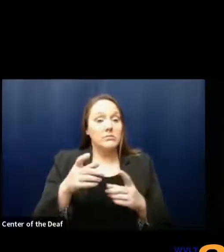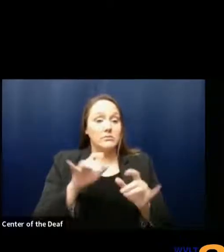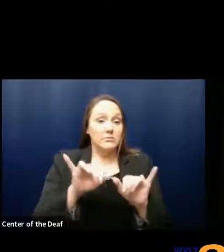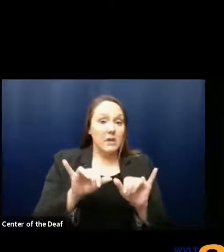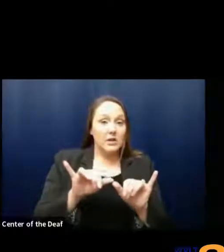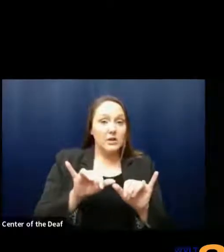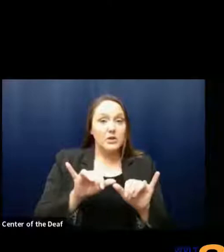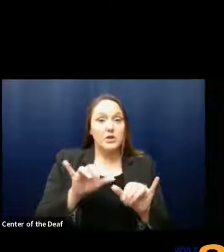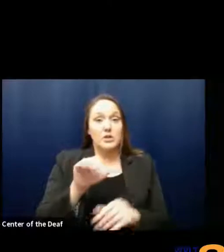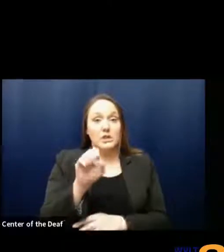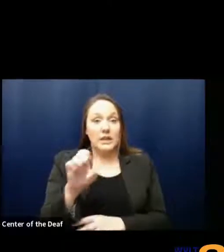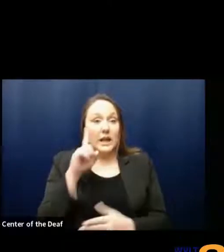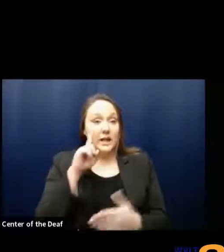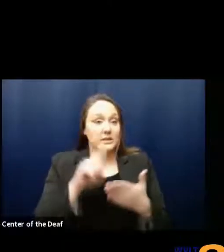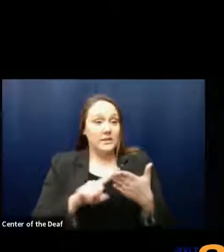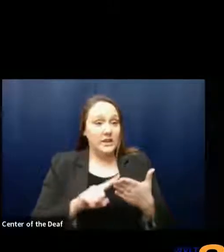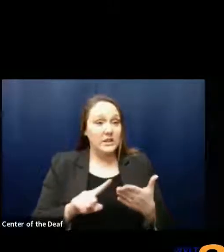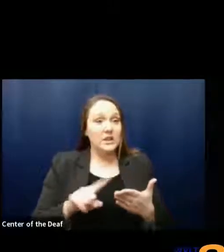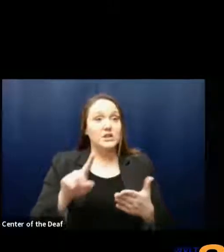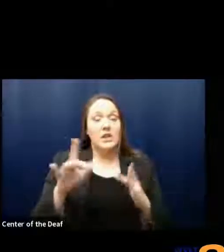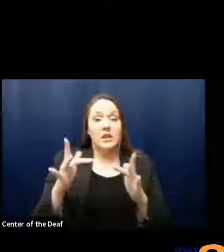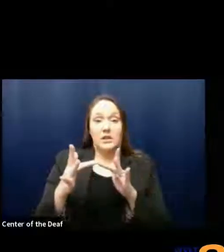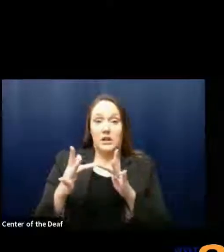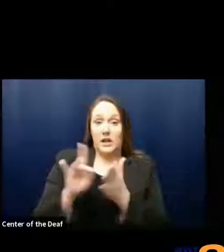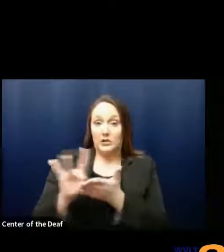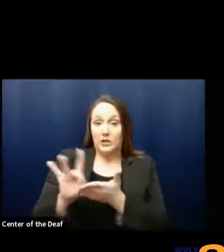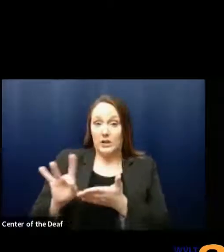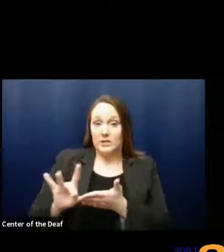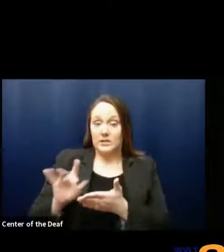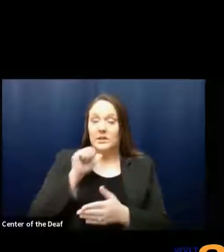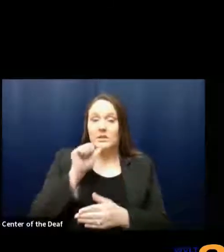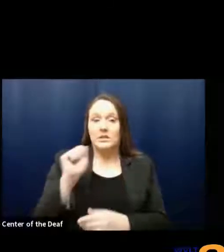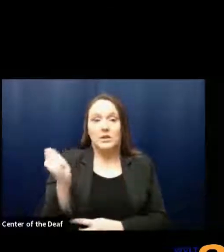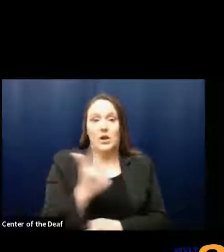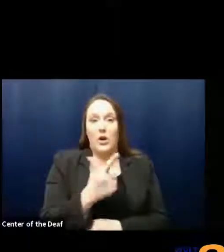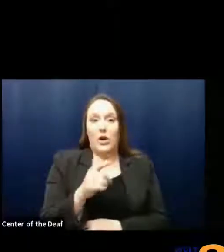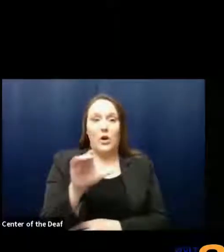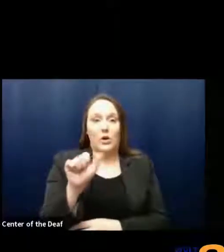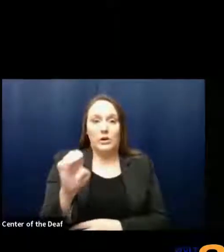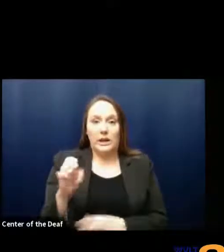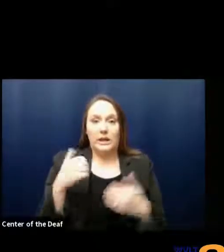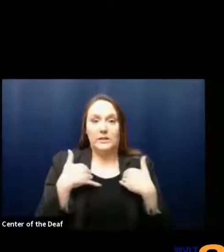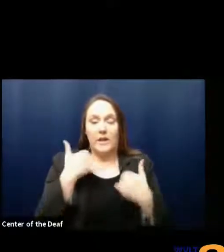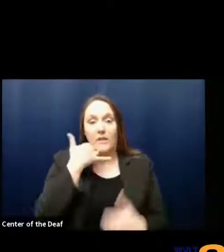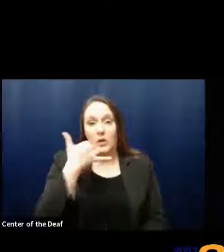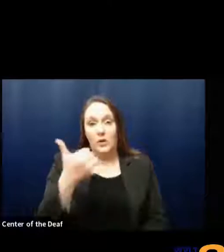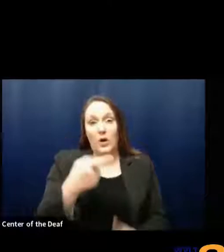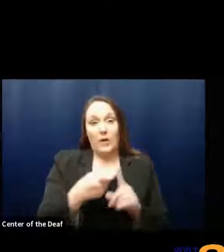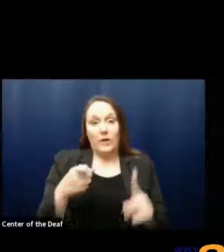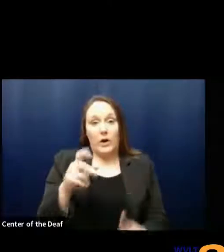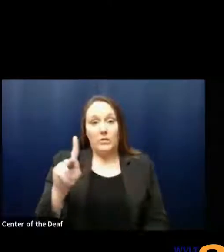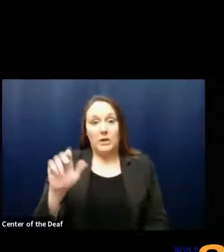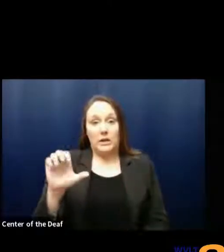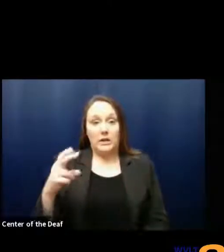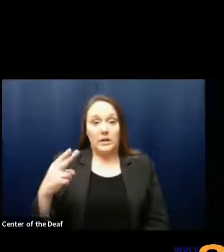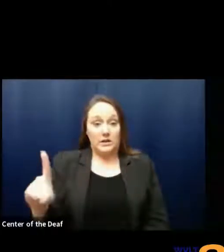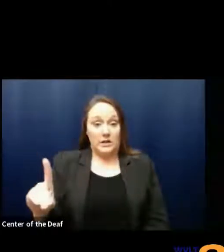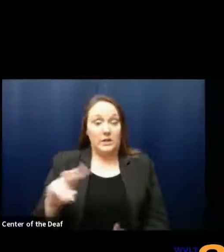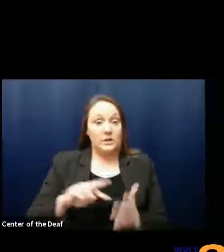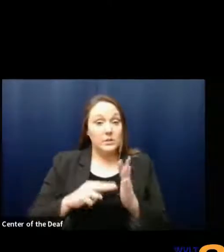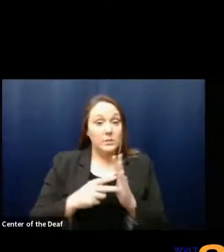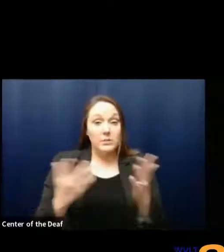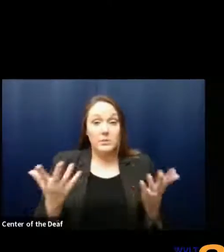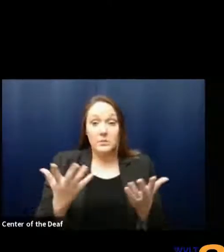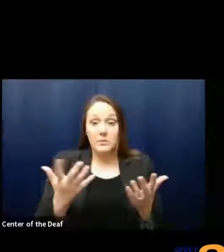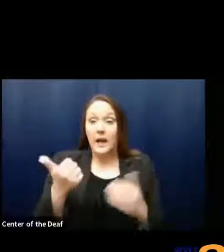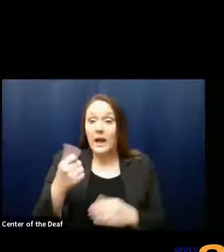and contact tracing, not all cases will get a call from the health department. What this means is that anyone